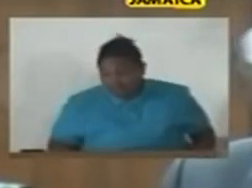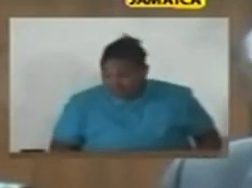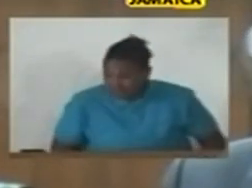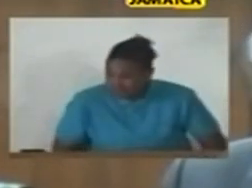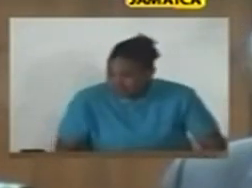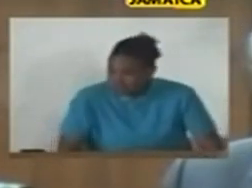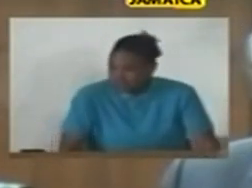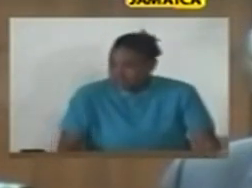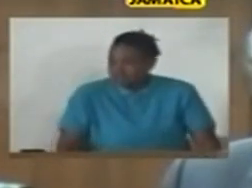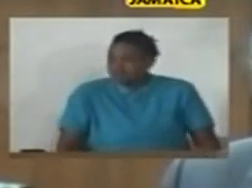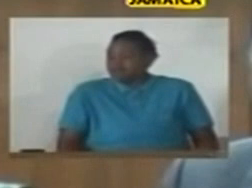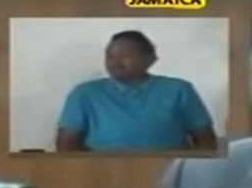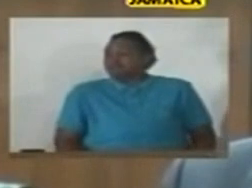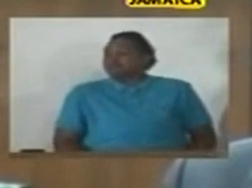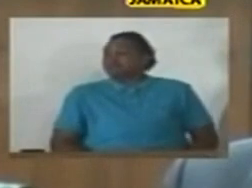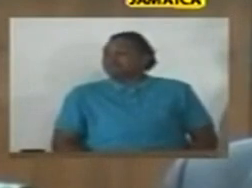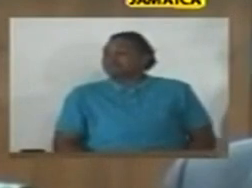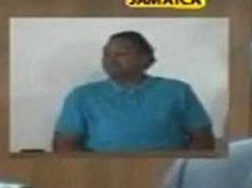now